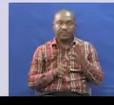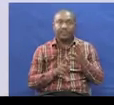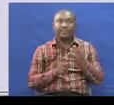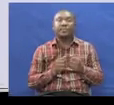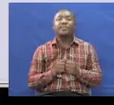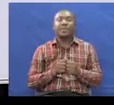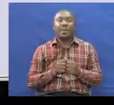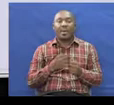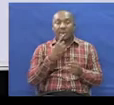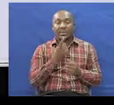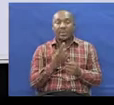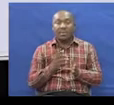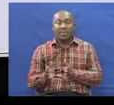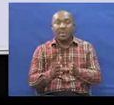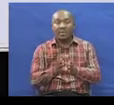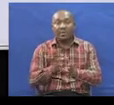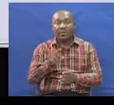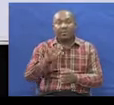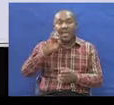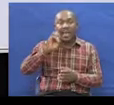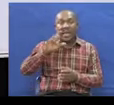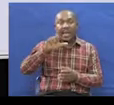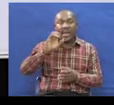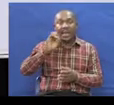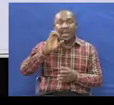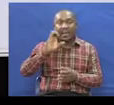known as electrolysis of water.